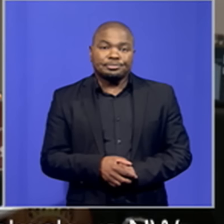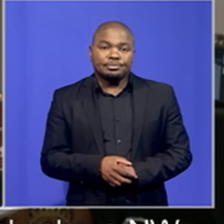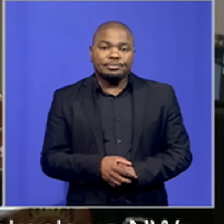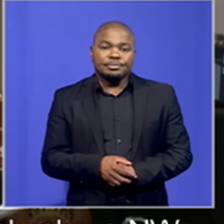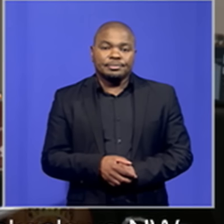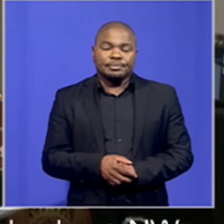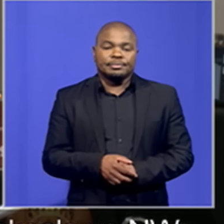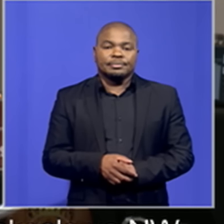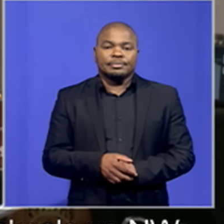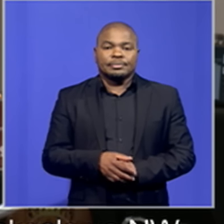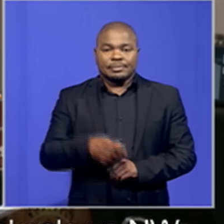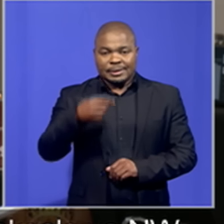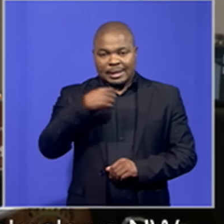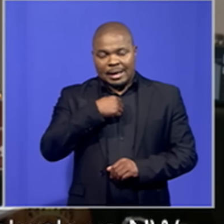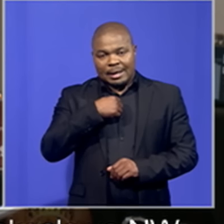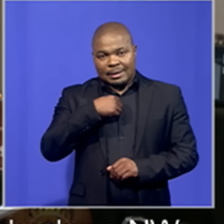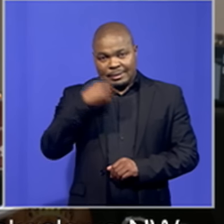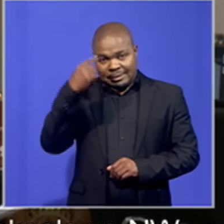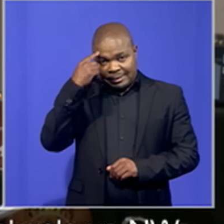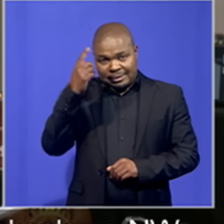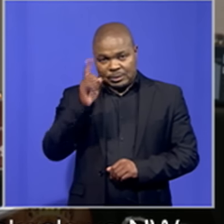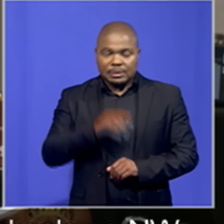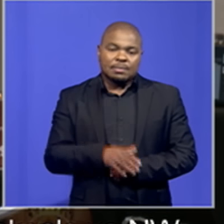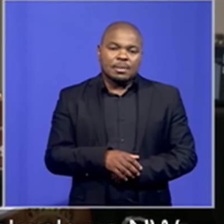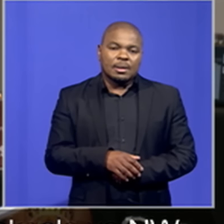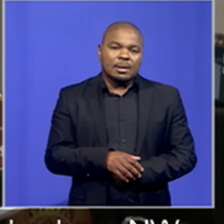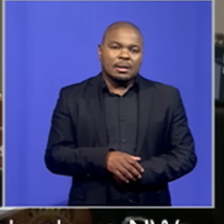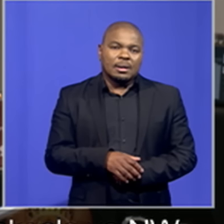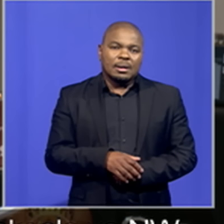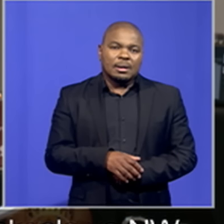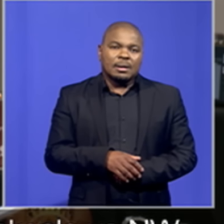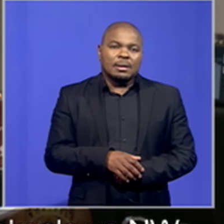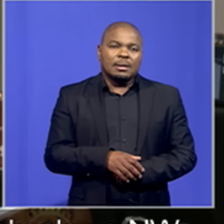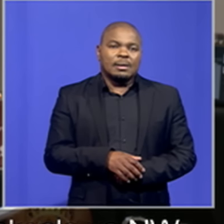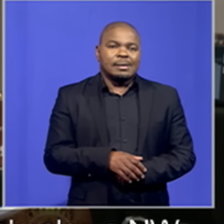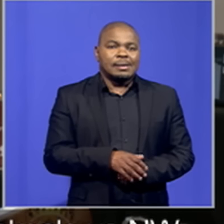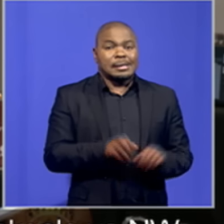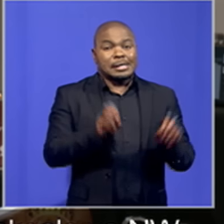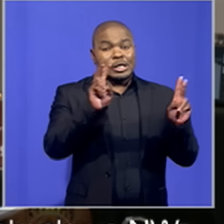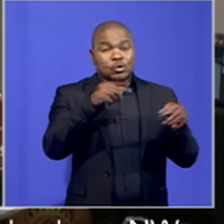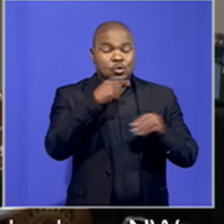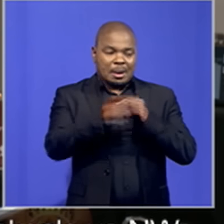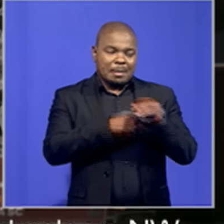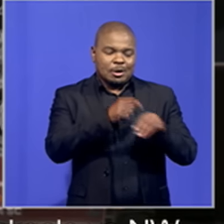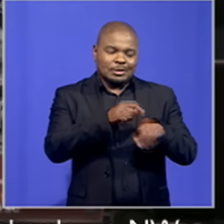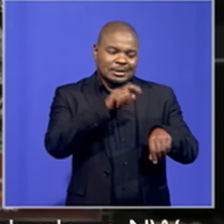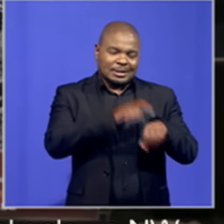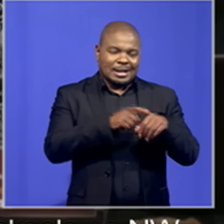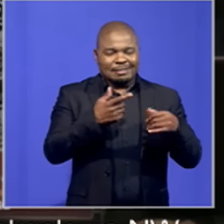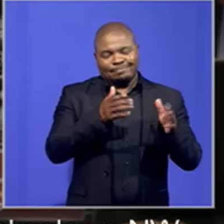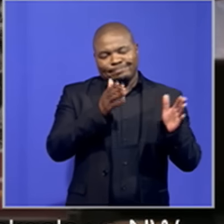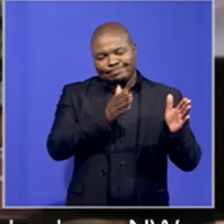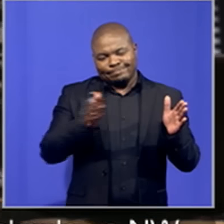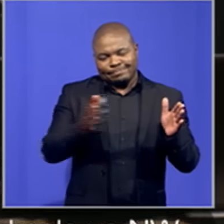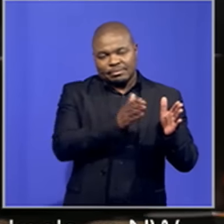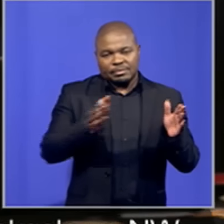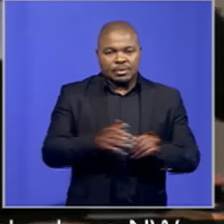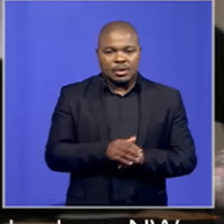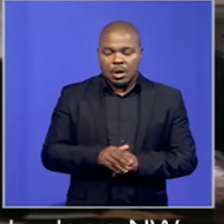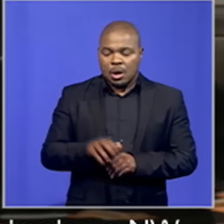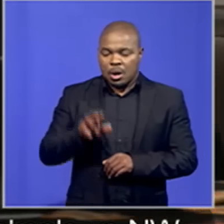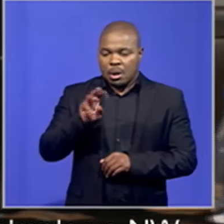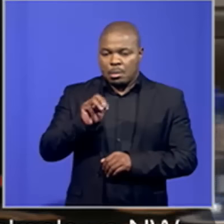I think maybe he wanted to check because of the issue around the timelines. Mutlo ka ile gore a ka tswa dirile